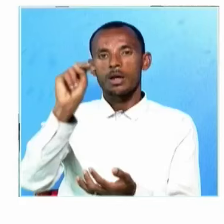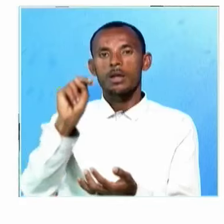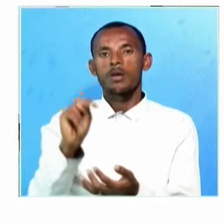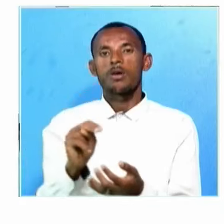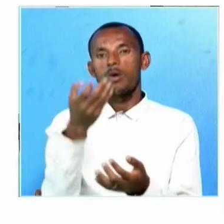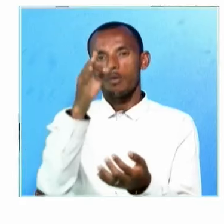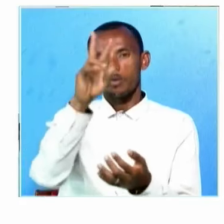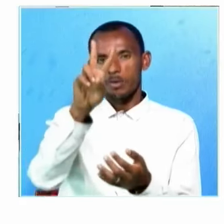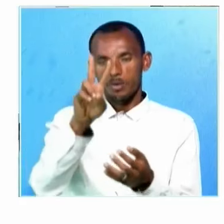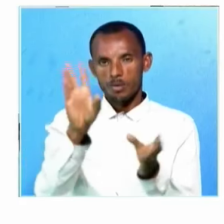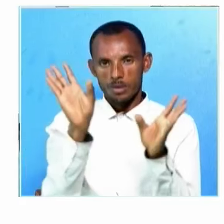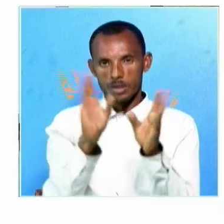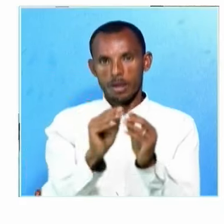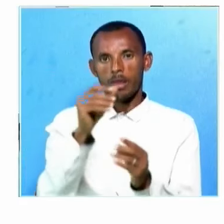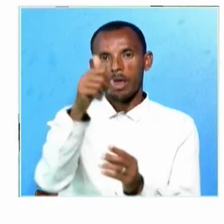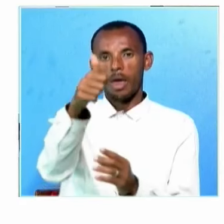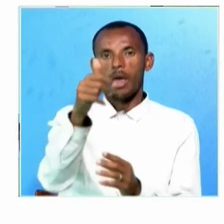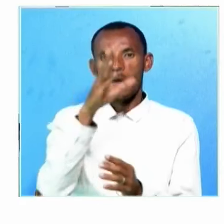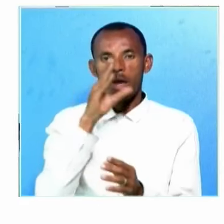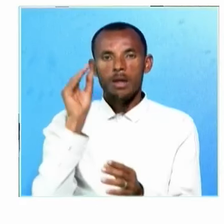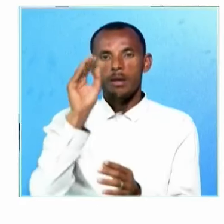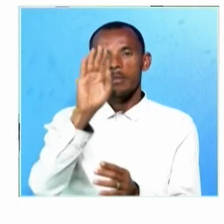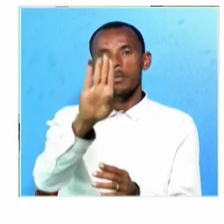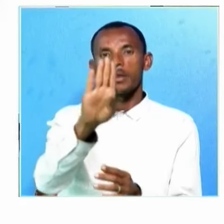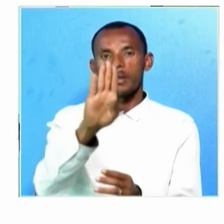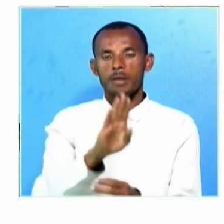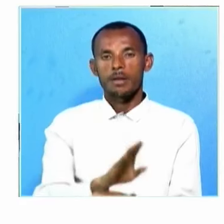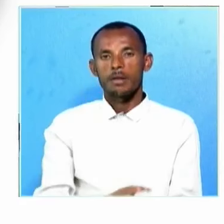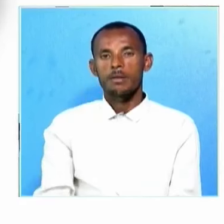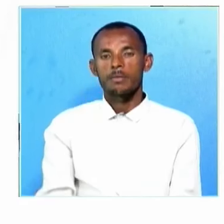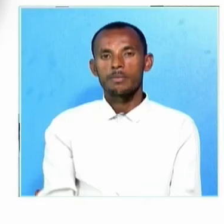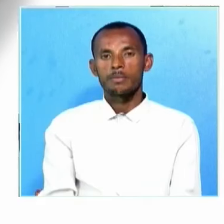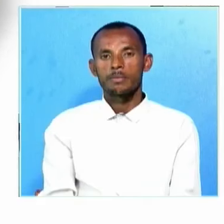two sets A and B,